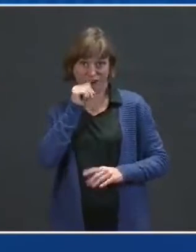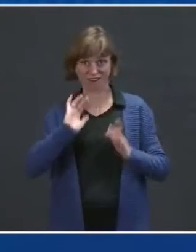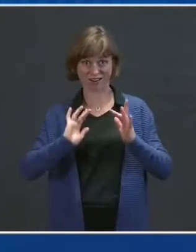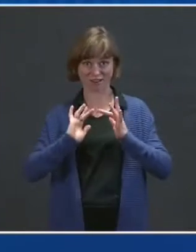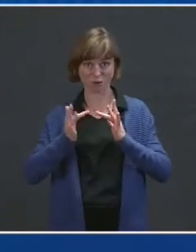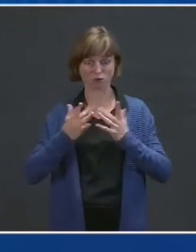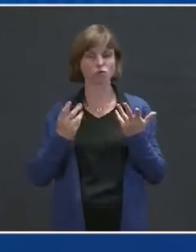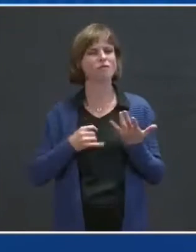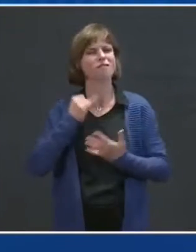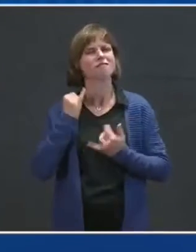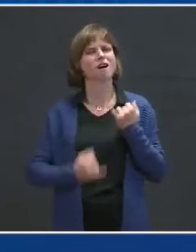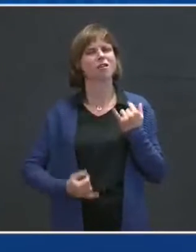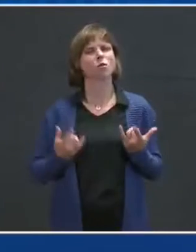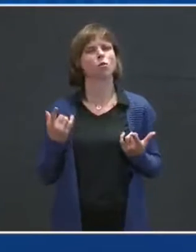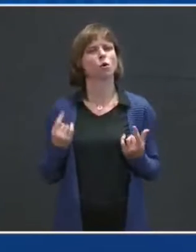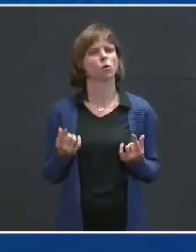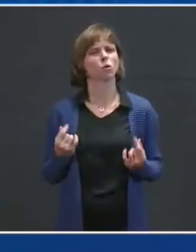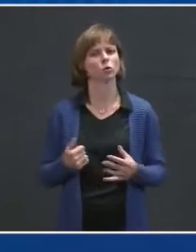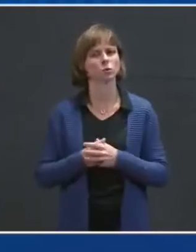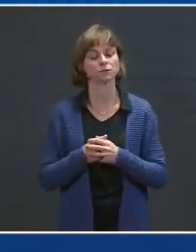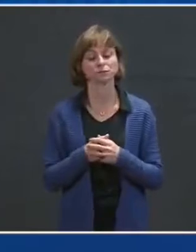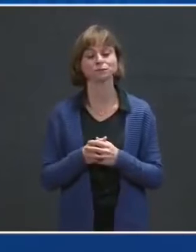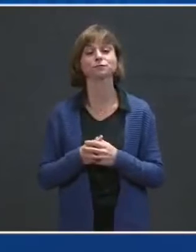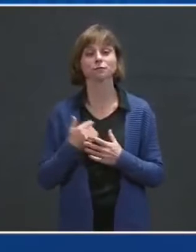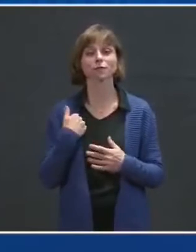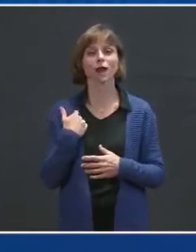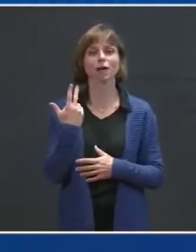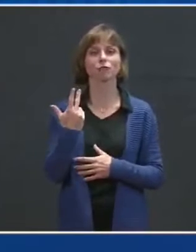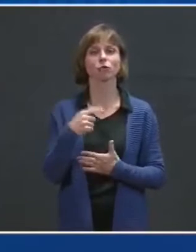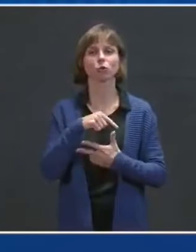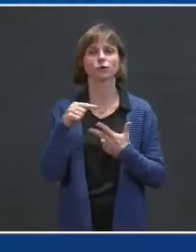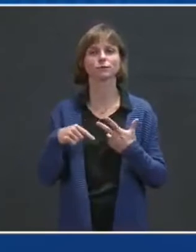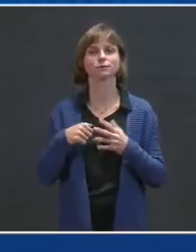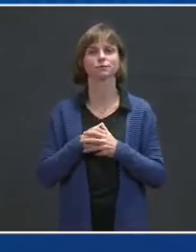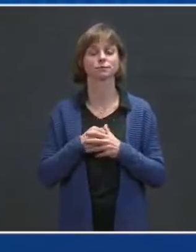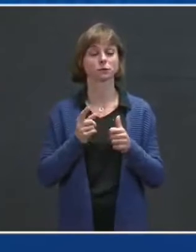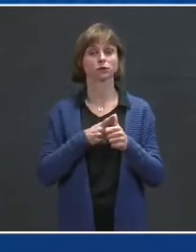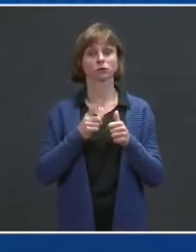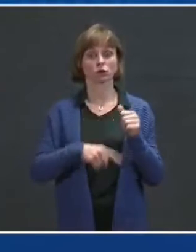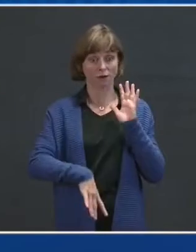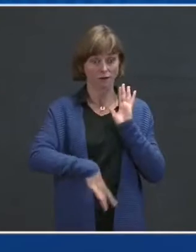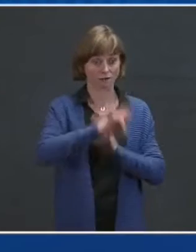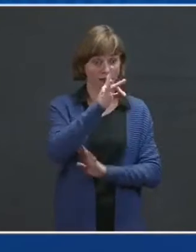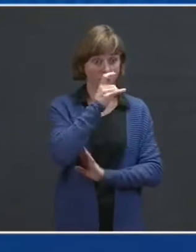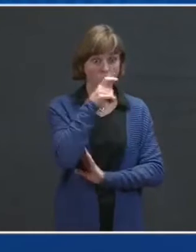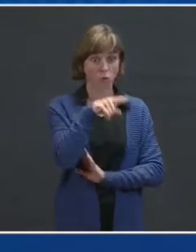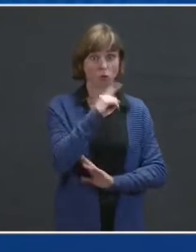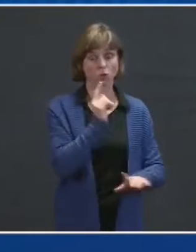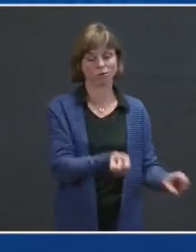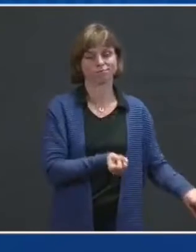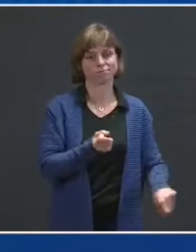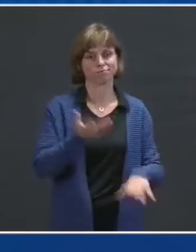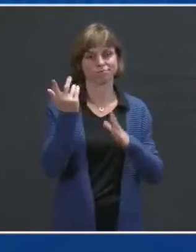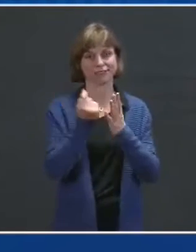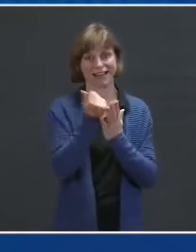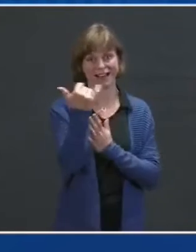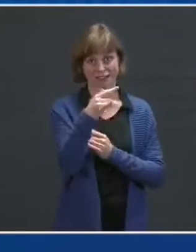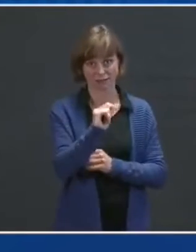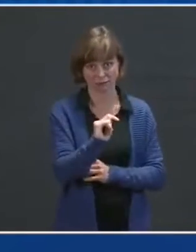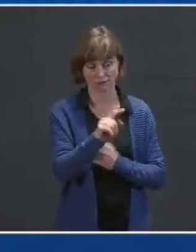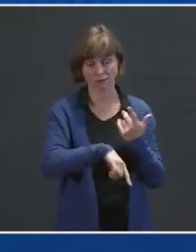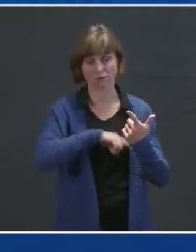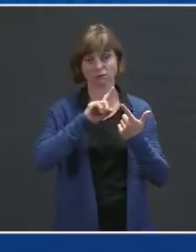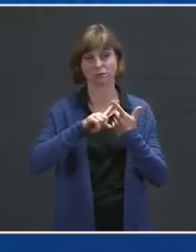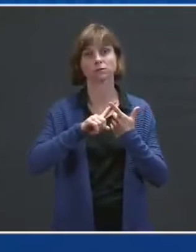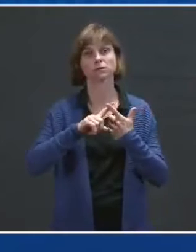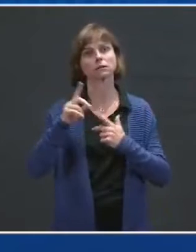what are we going to do about it? 3 things. First, finding and expelling the adversary. Second, building back better to